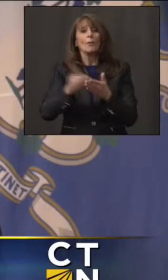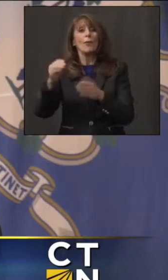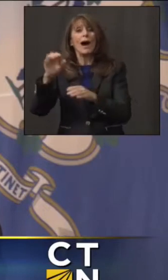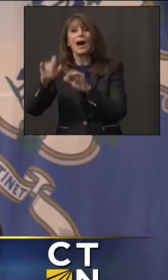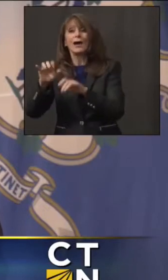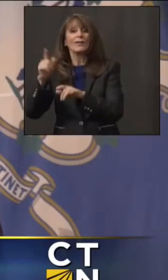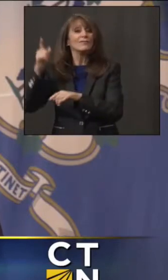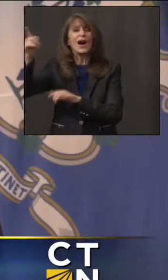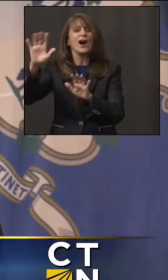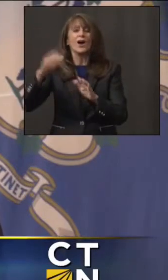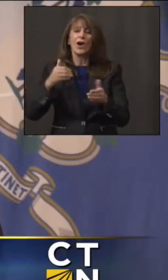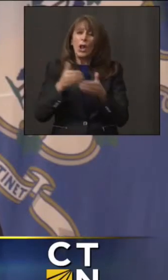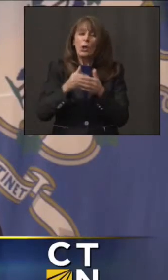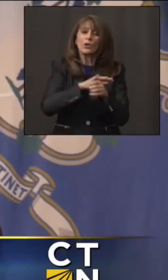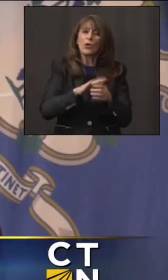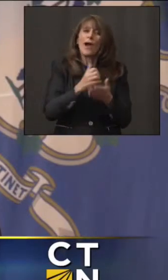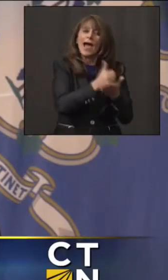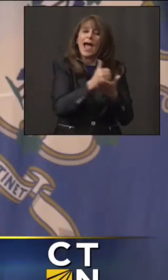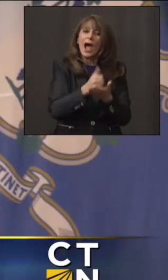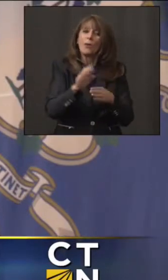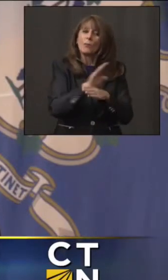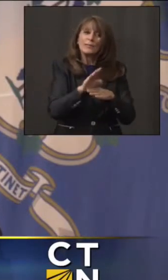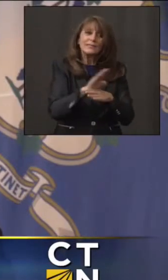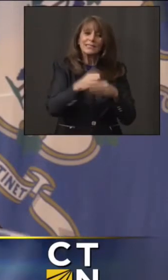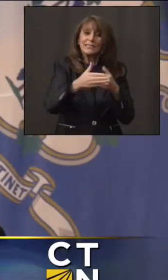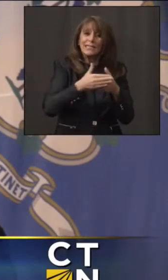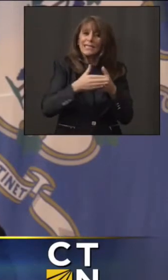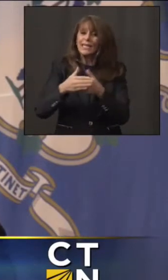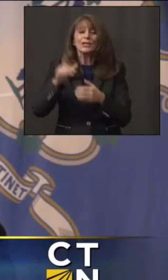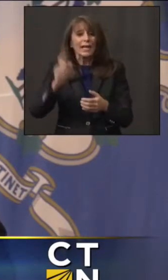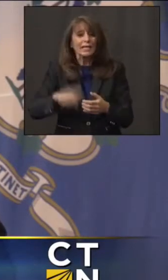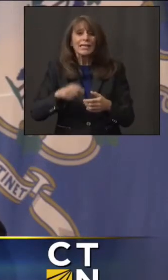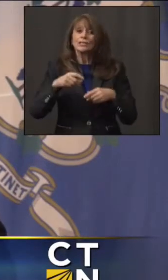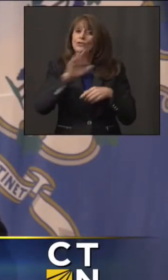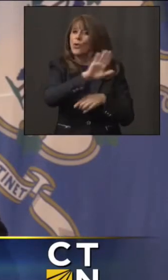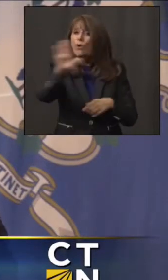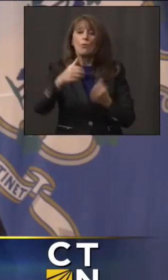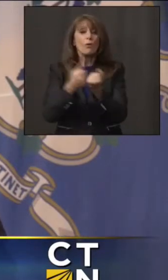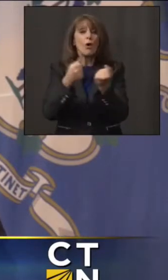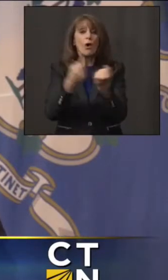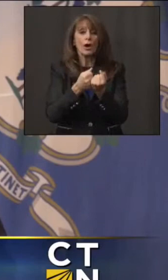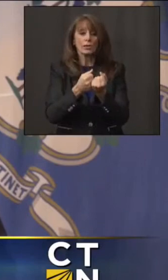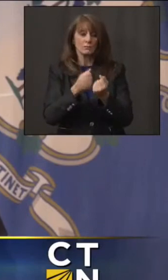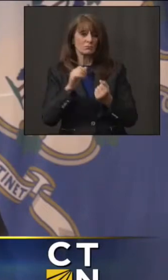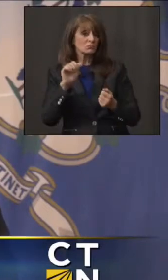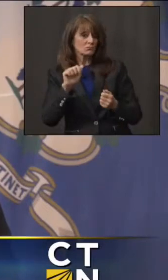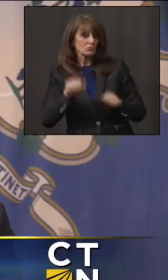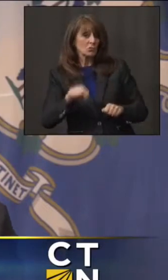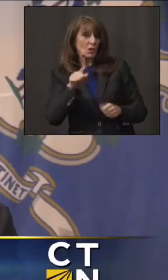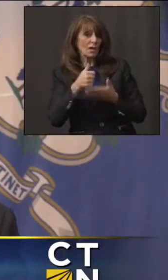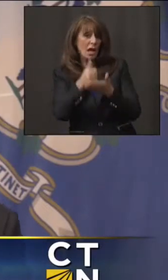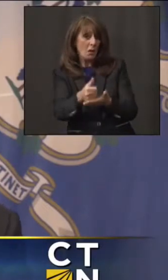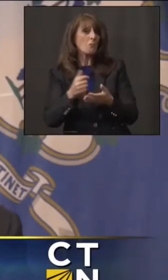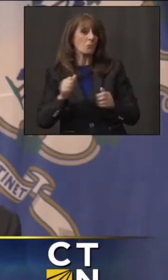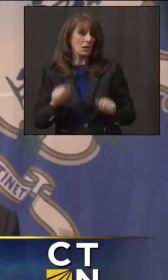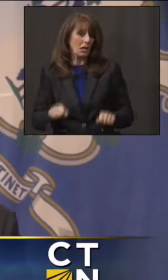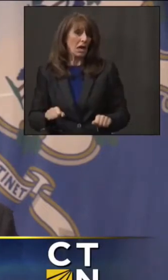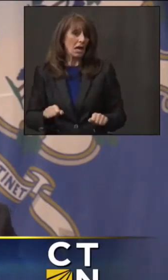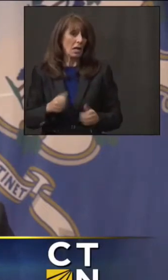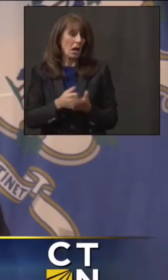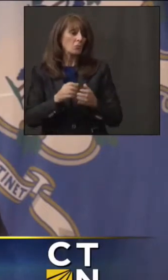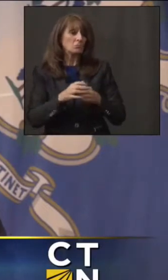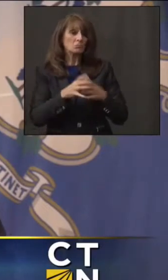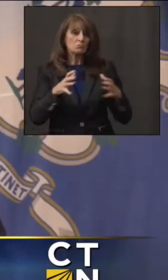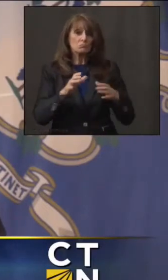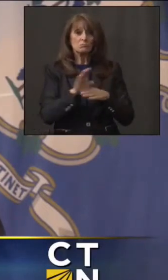It's worth helping out your local merchants. They need it a lot. That's one way you can help. So it's less